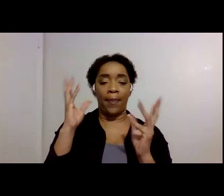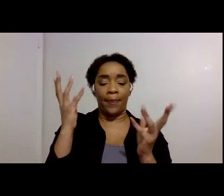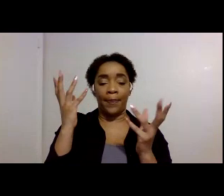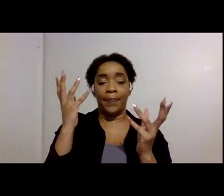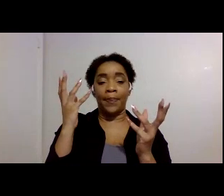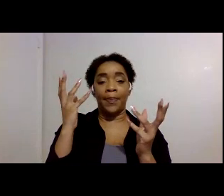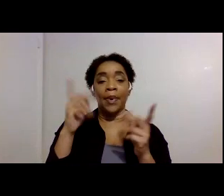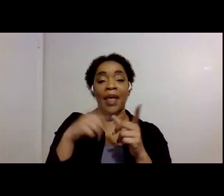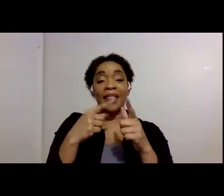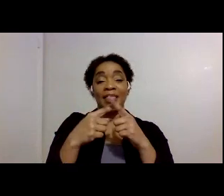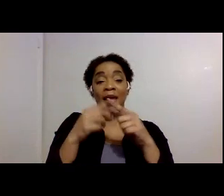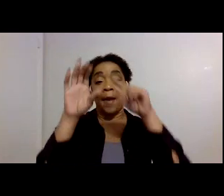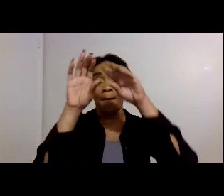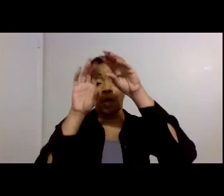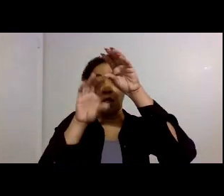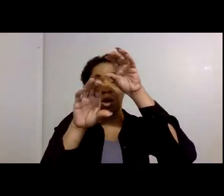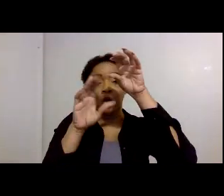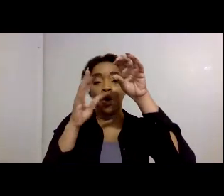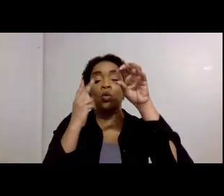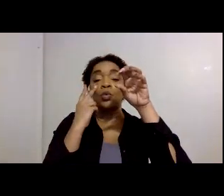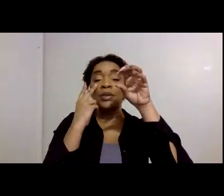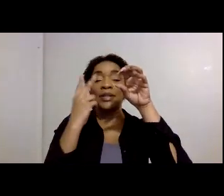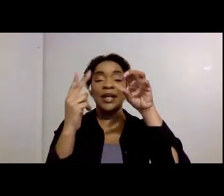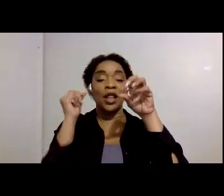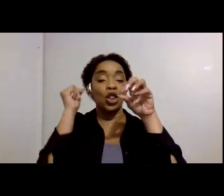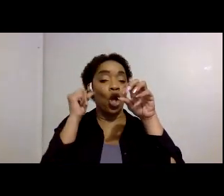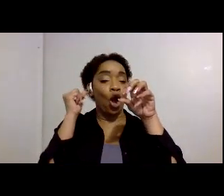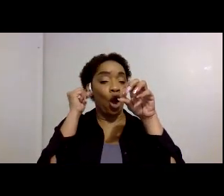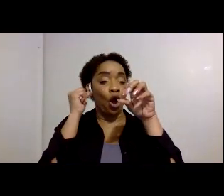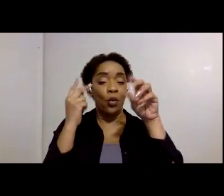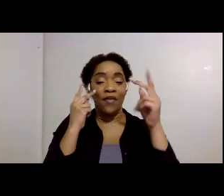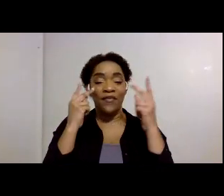visual device. It beeps for those who are